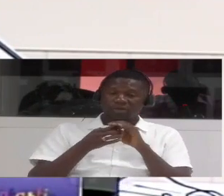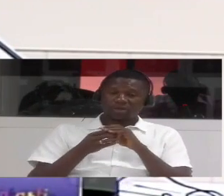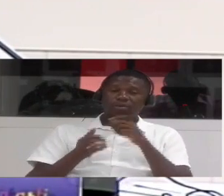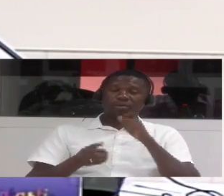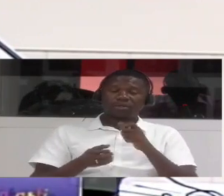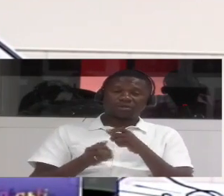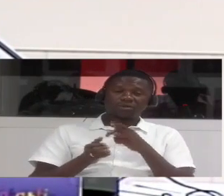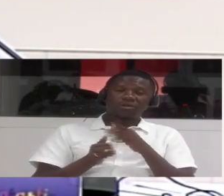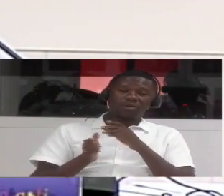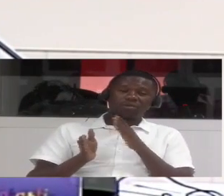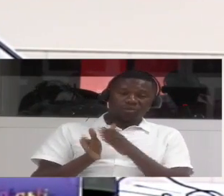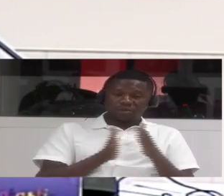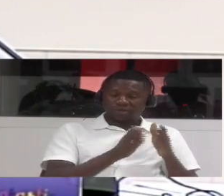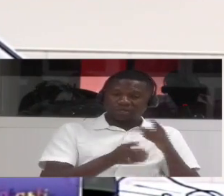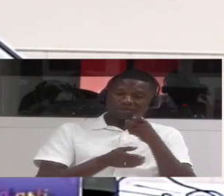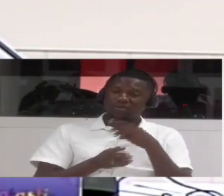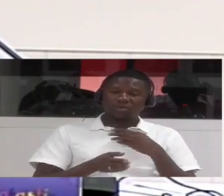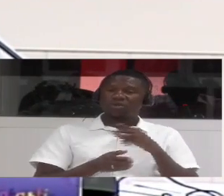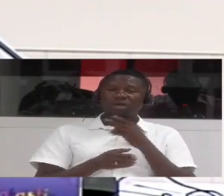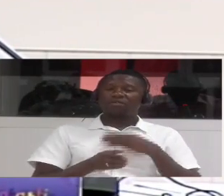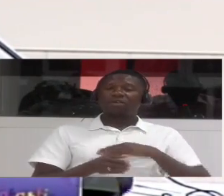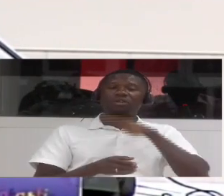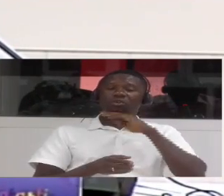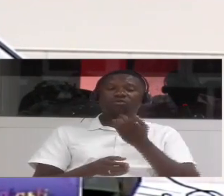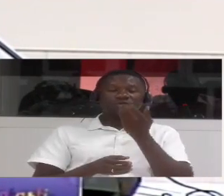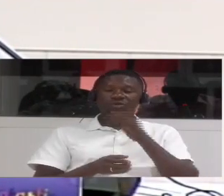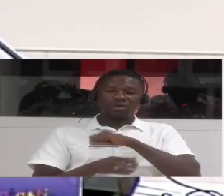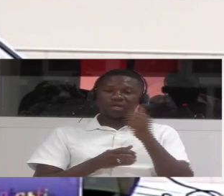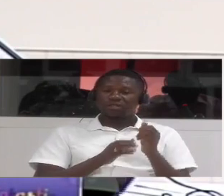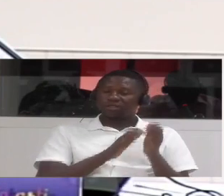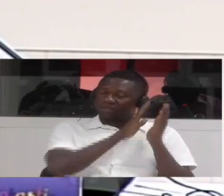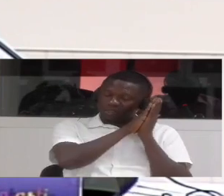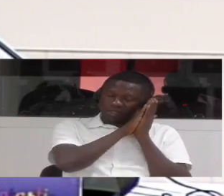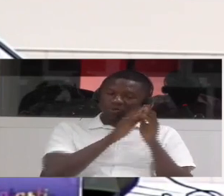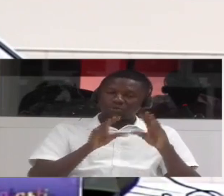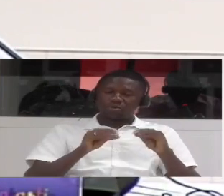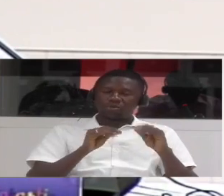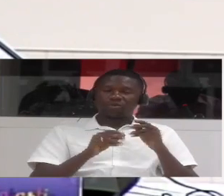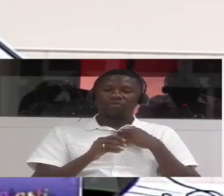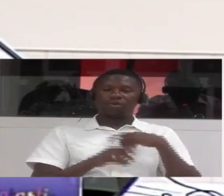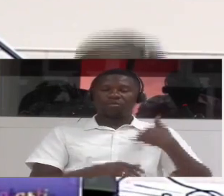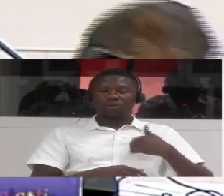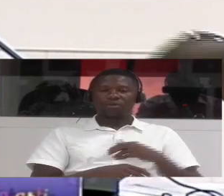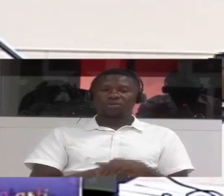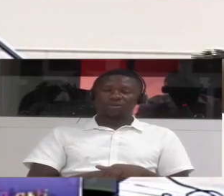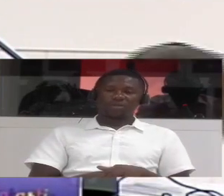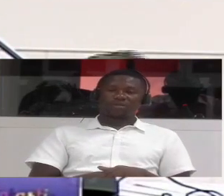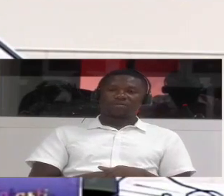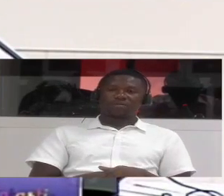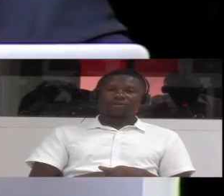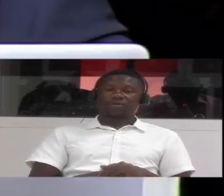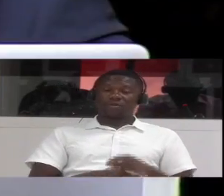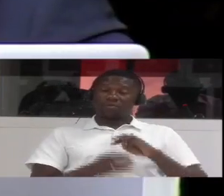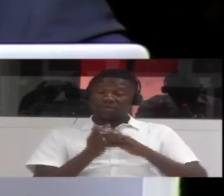and sleeping facilities for people there, and as a result, he was arrested. For saying there was not